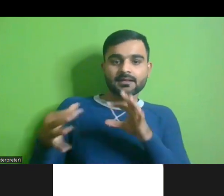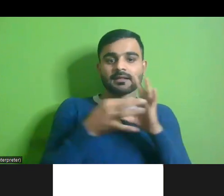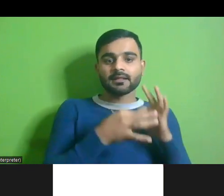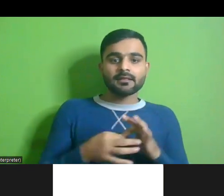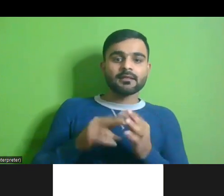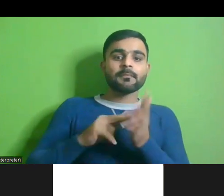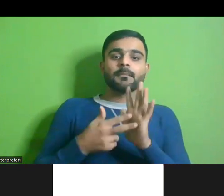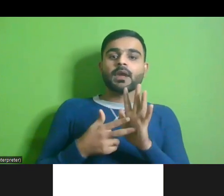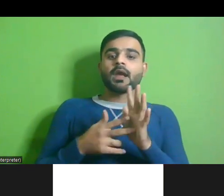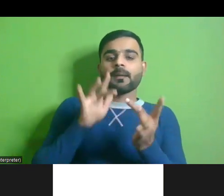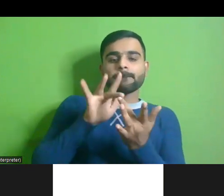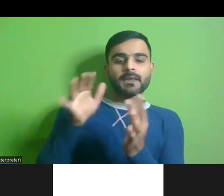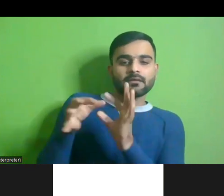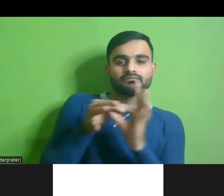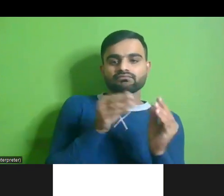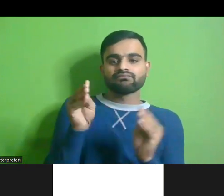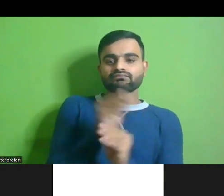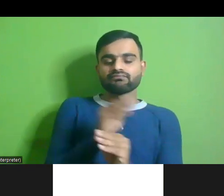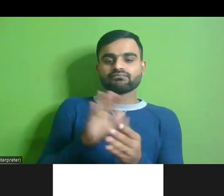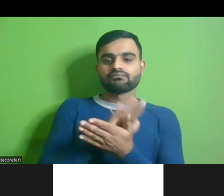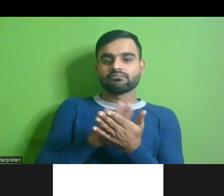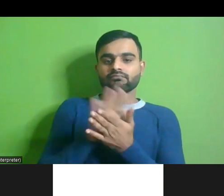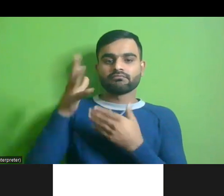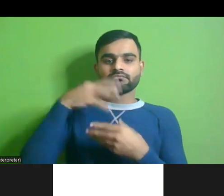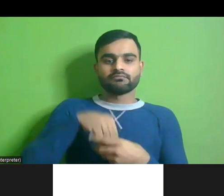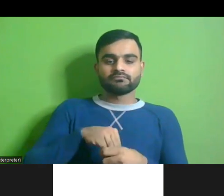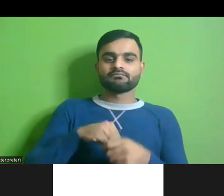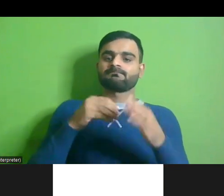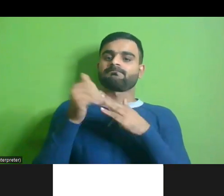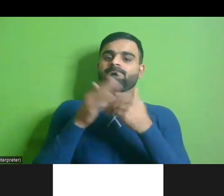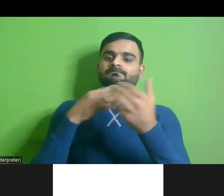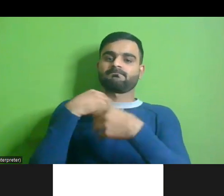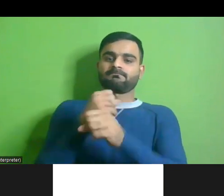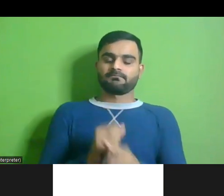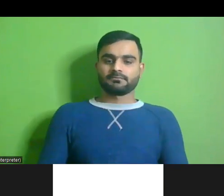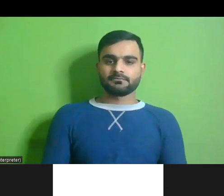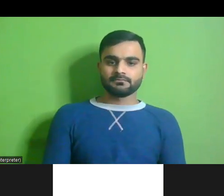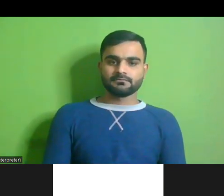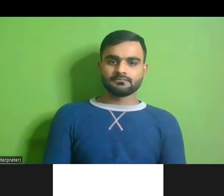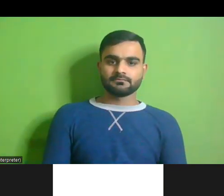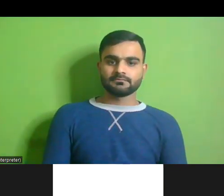is non-mediated, non-mediated by the state or Brahminical structures, yeah.